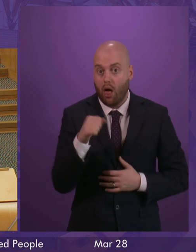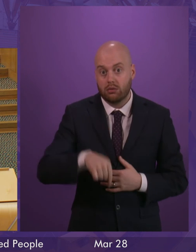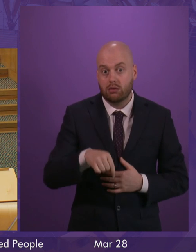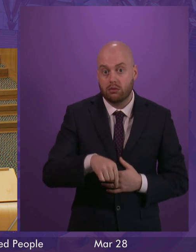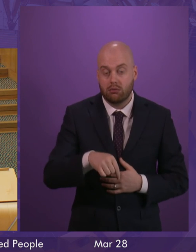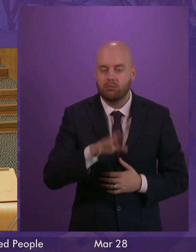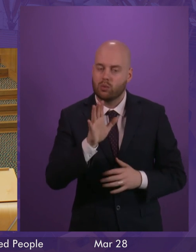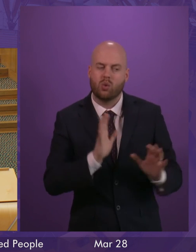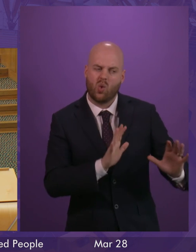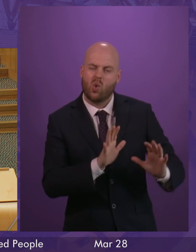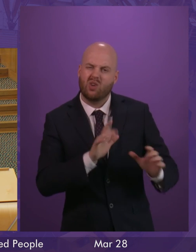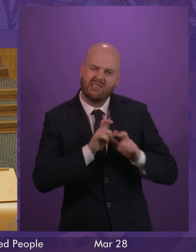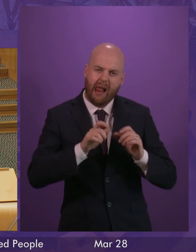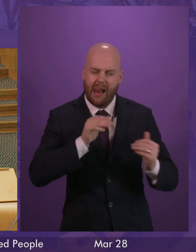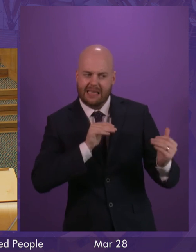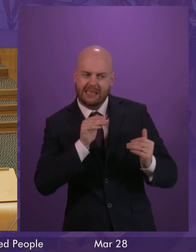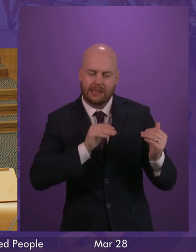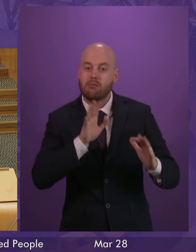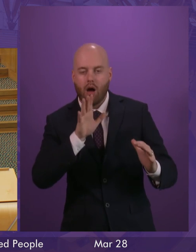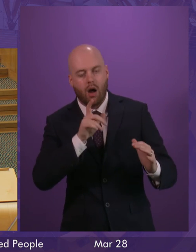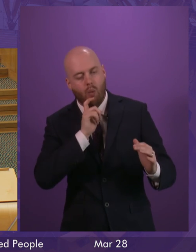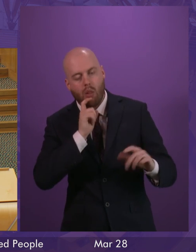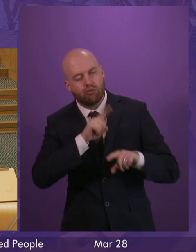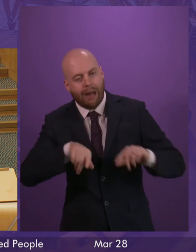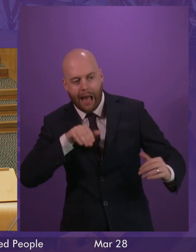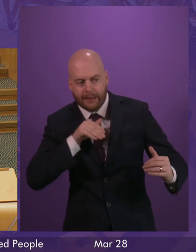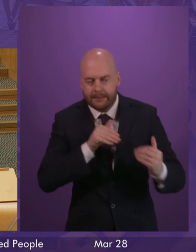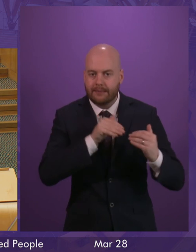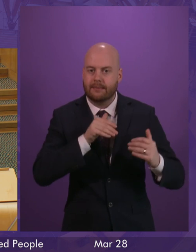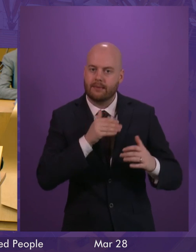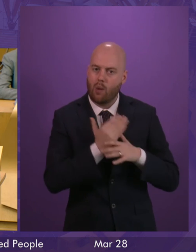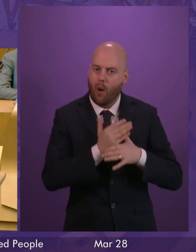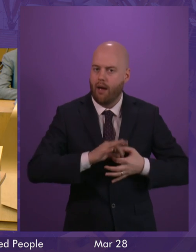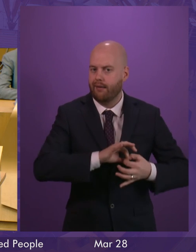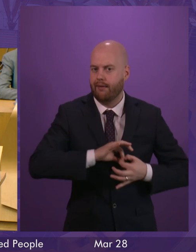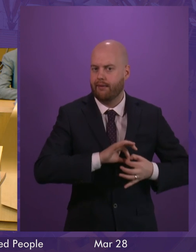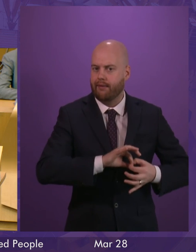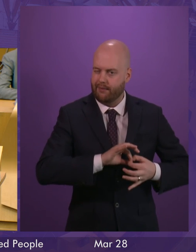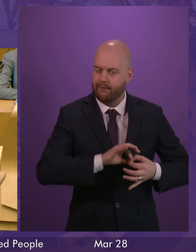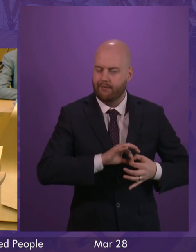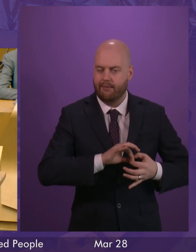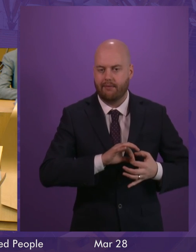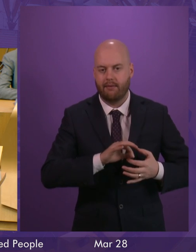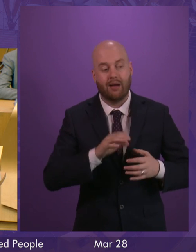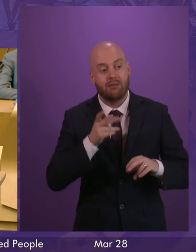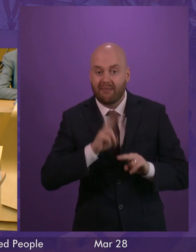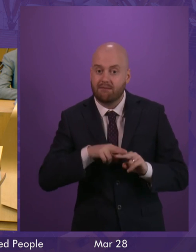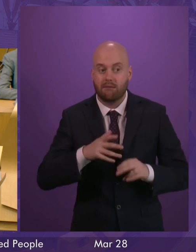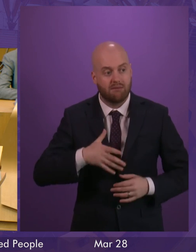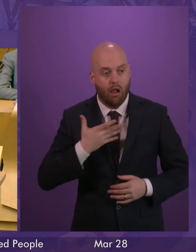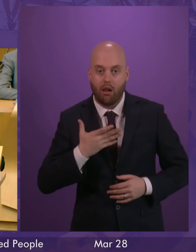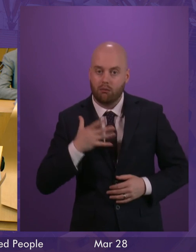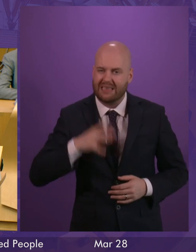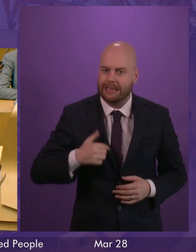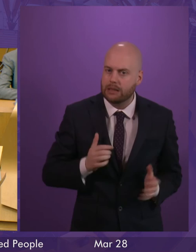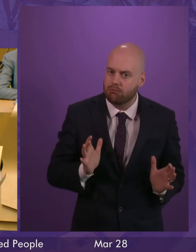that point. But yes, on a practical basis, we will seek to work with the UK government where it is sensible and necessary to do so. And on